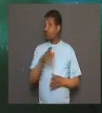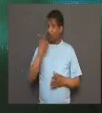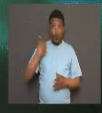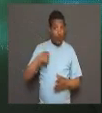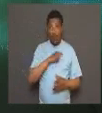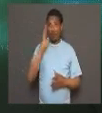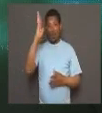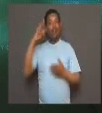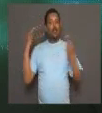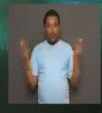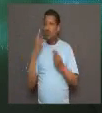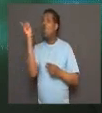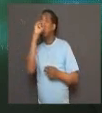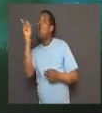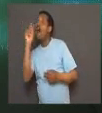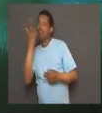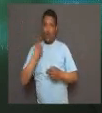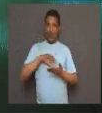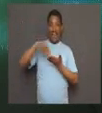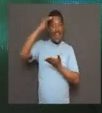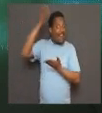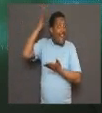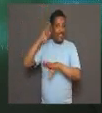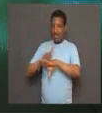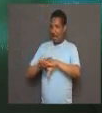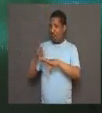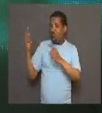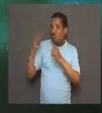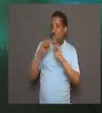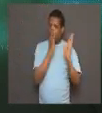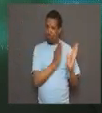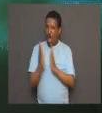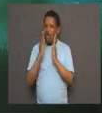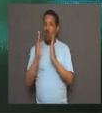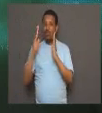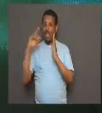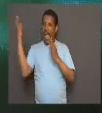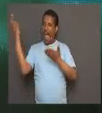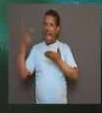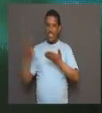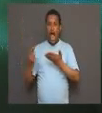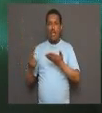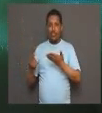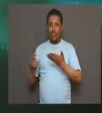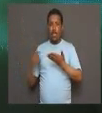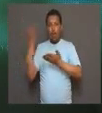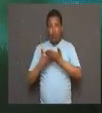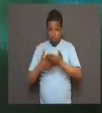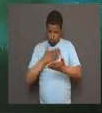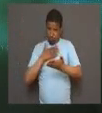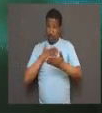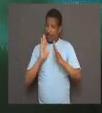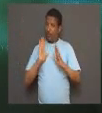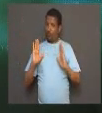will use what we learned last time to produce a sketch map of our own.